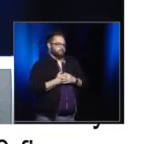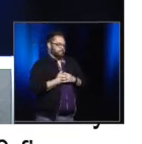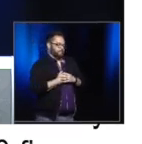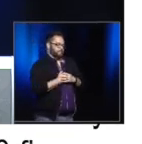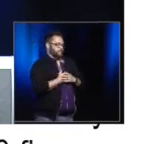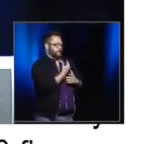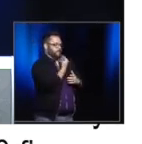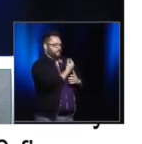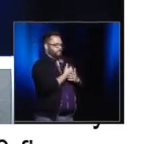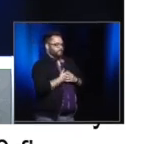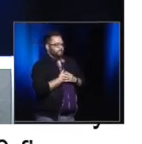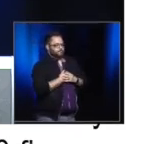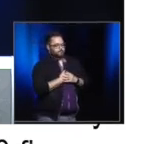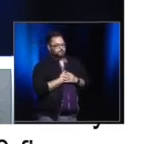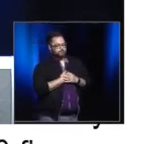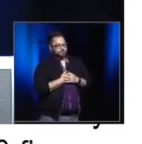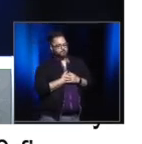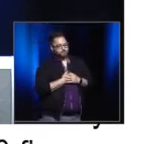Thanks, buddy.